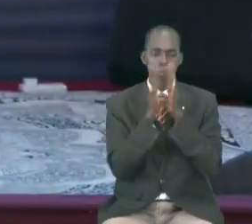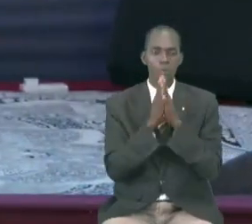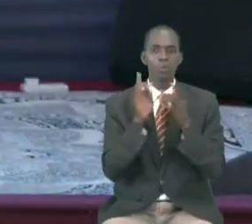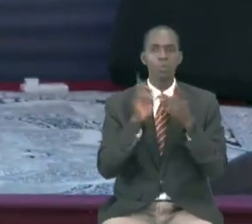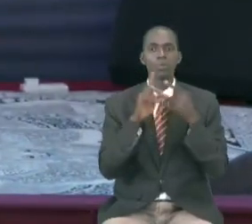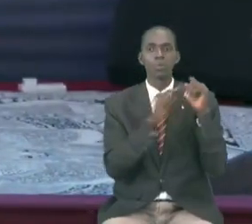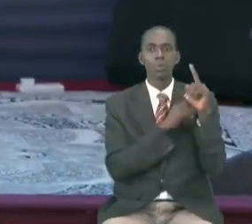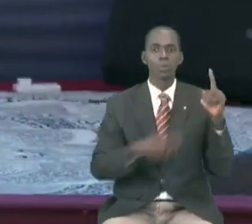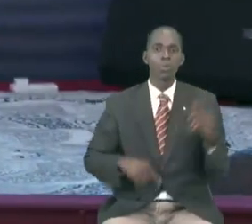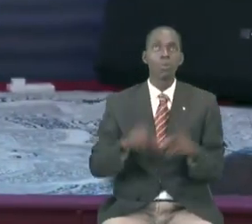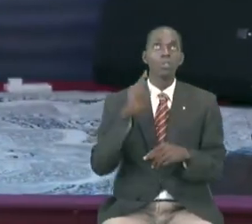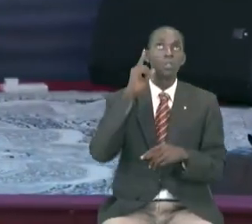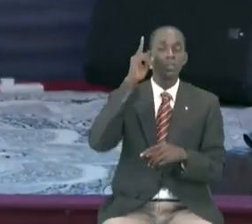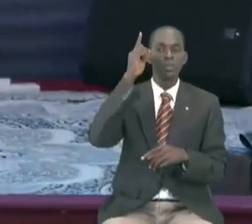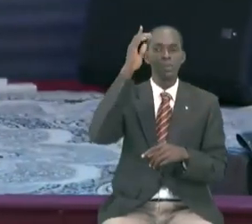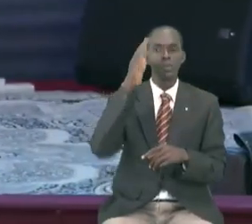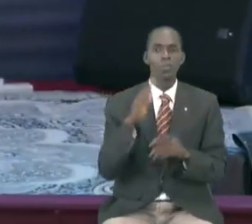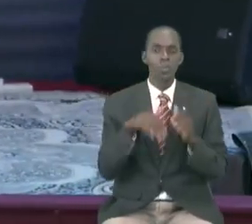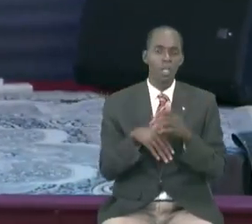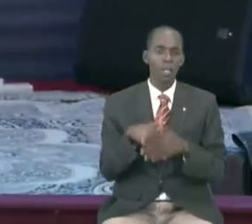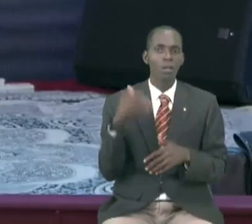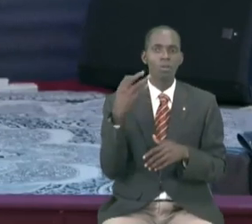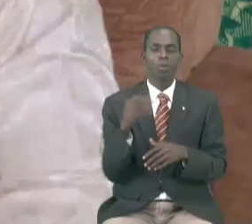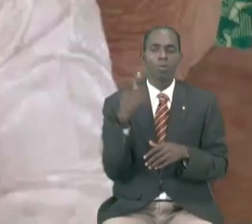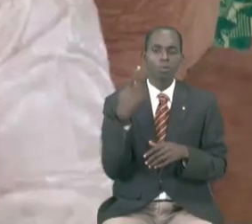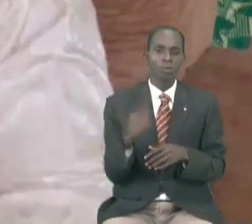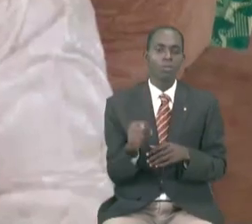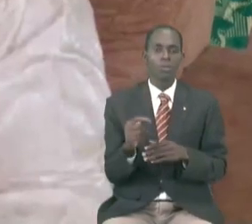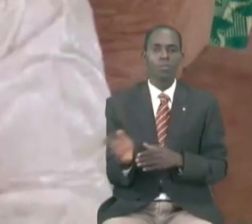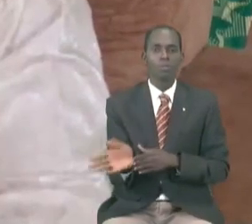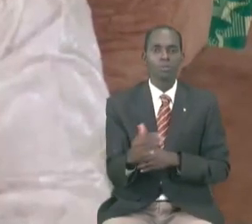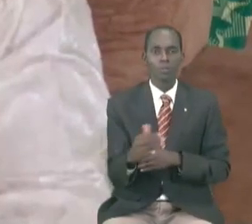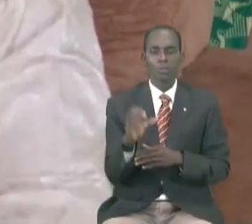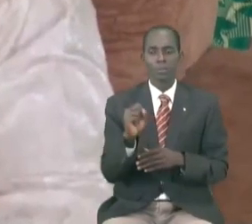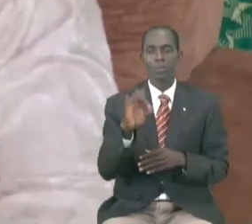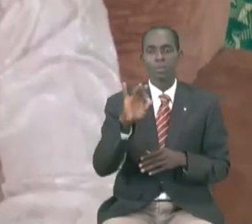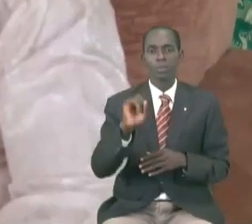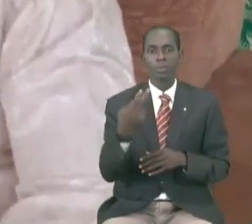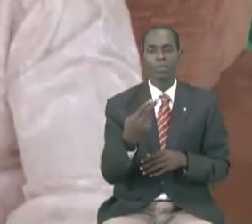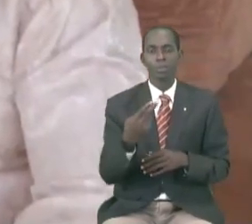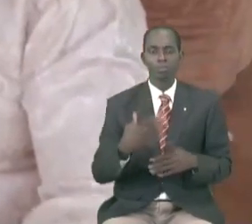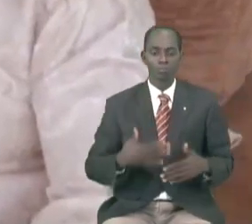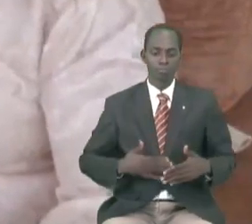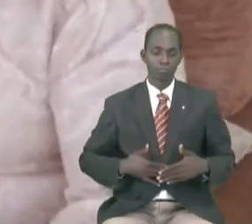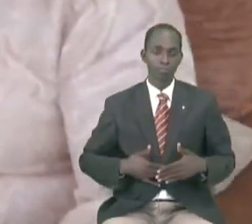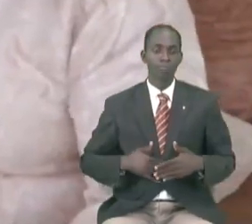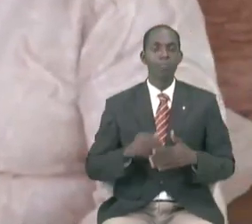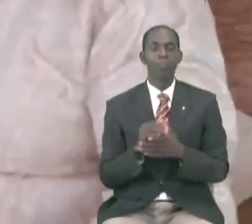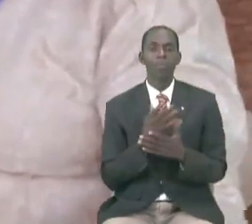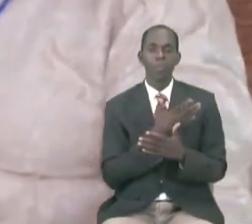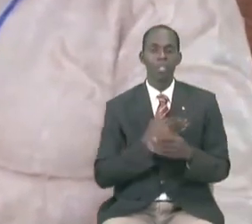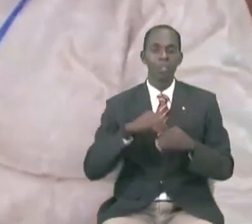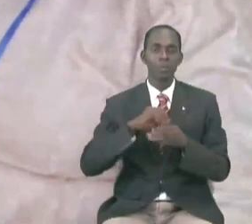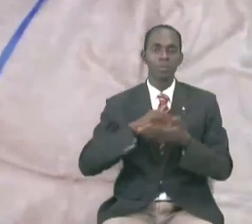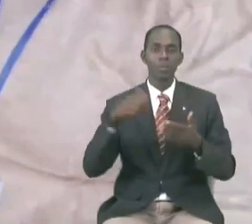10. And the Lord spake unto the fish, and it vomited out Jonah